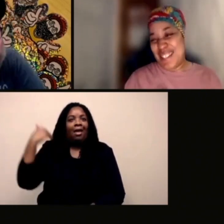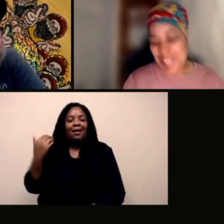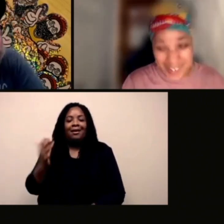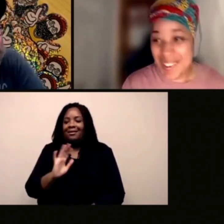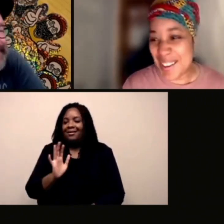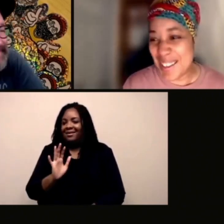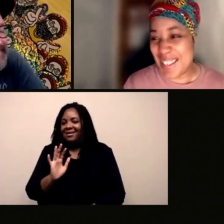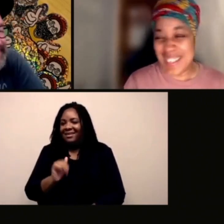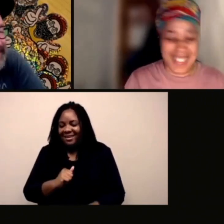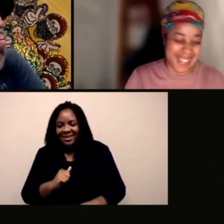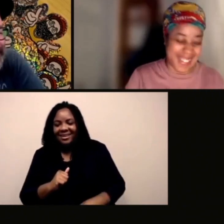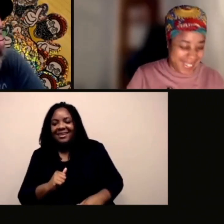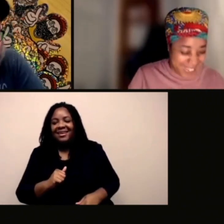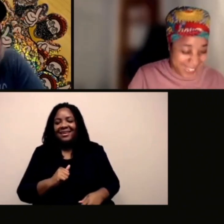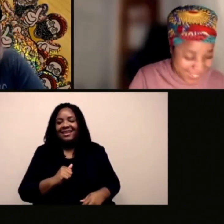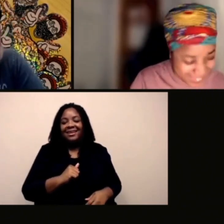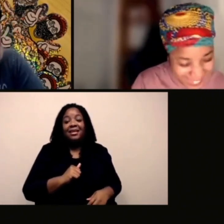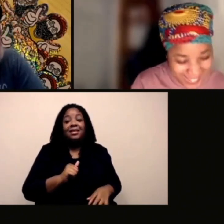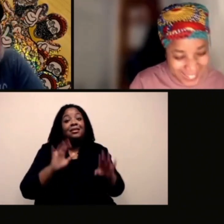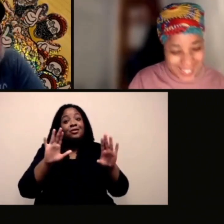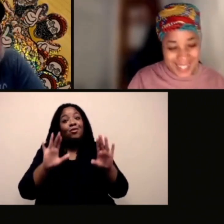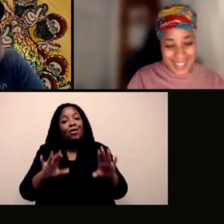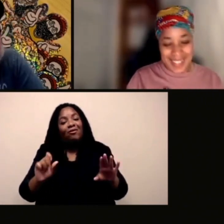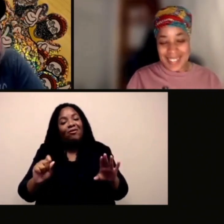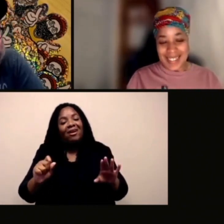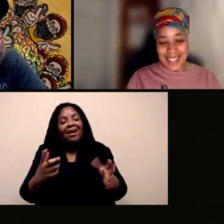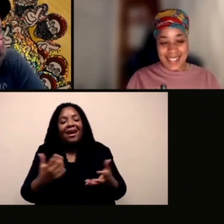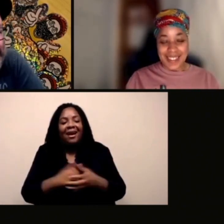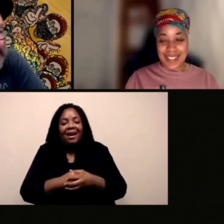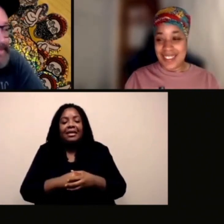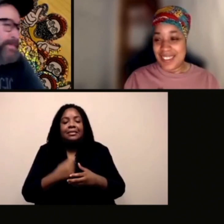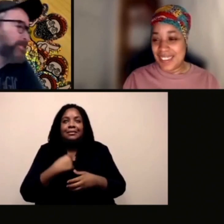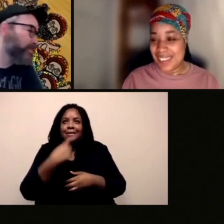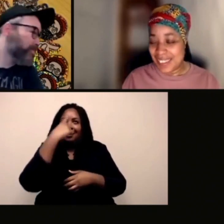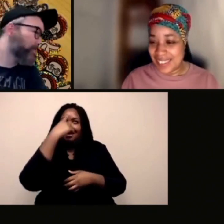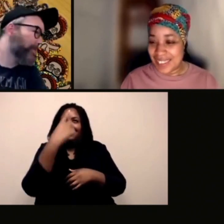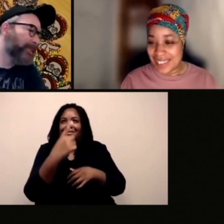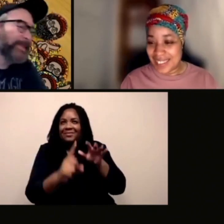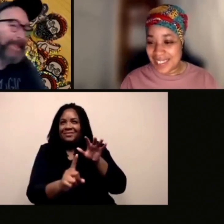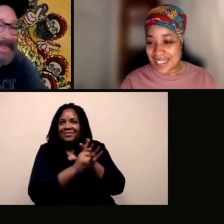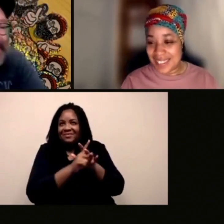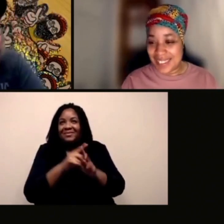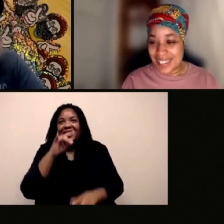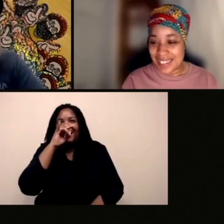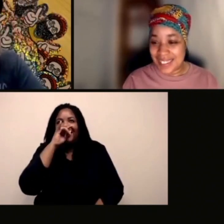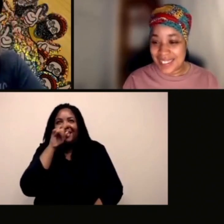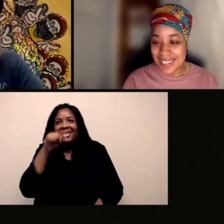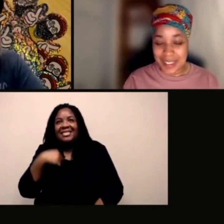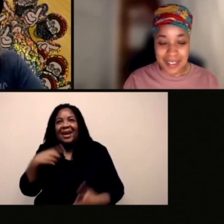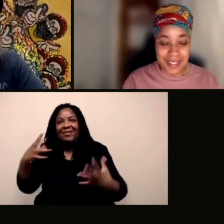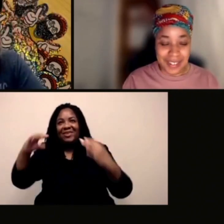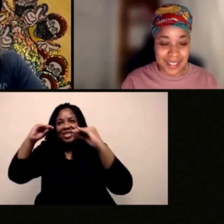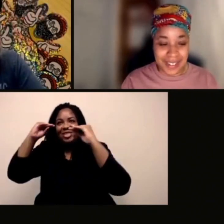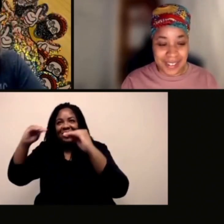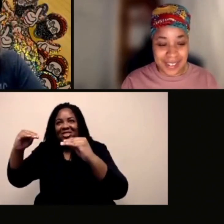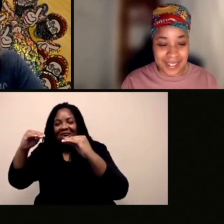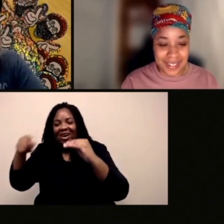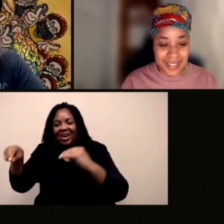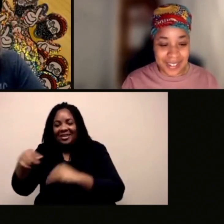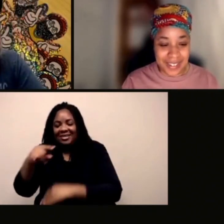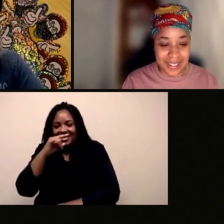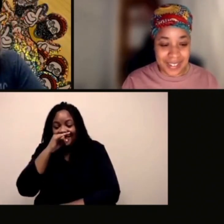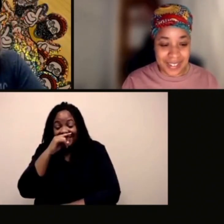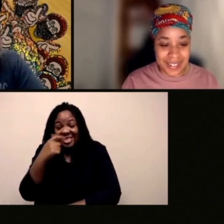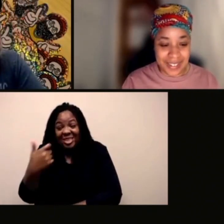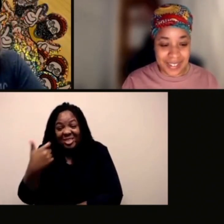it's because it makes me think of when I first started. The kids I've taught Scratch to just